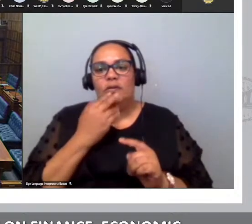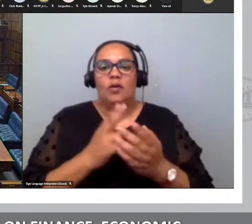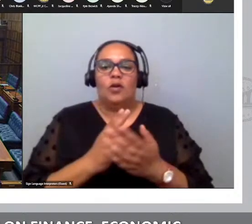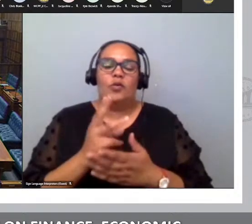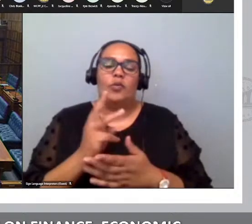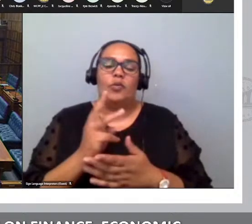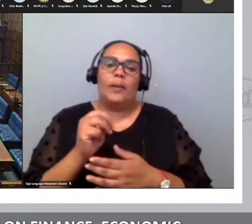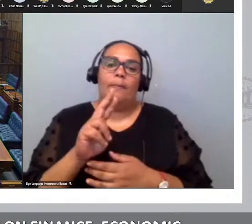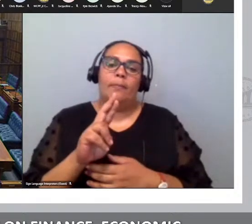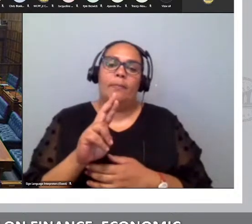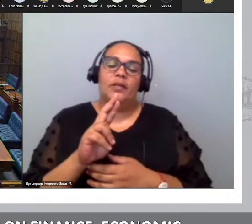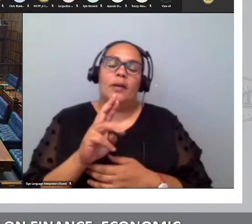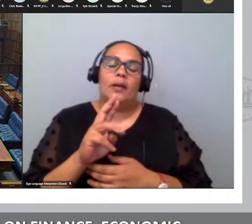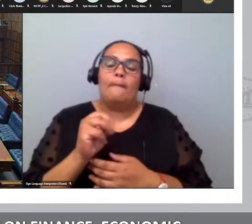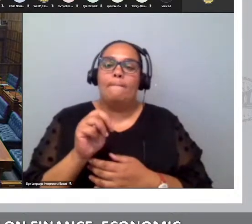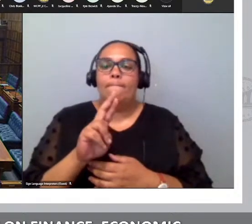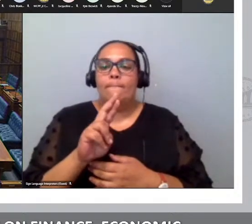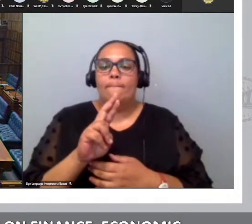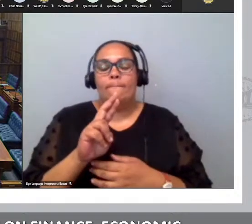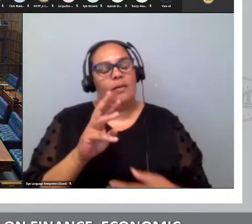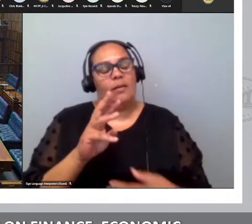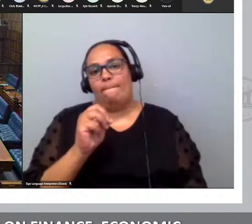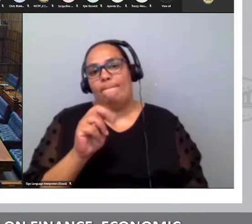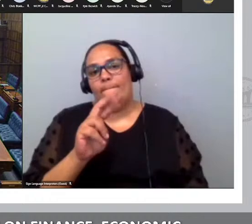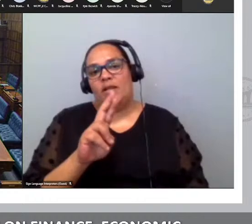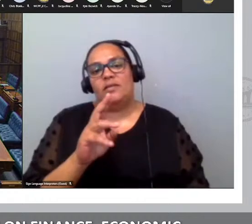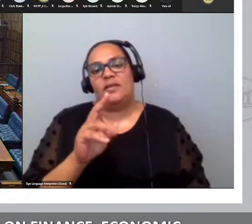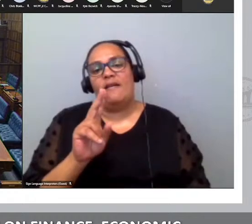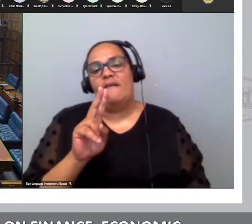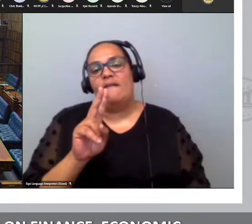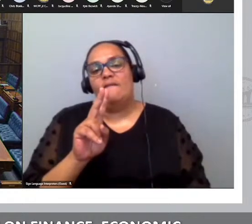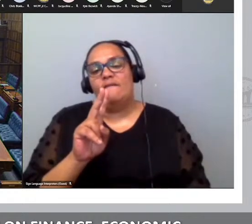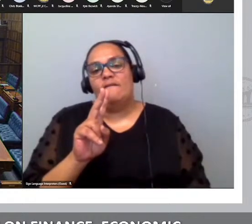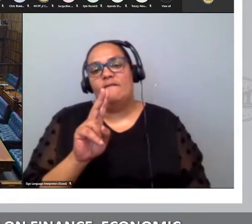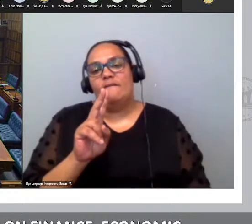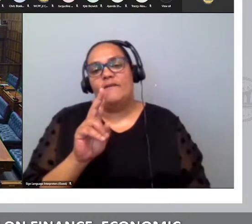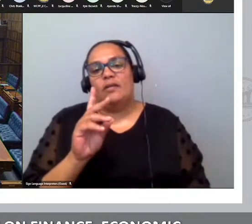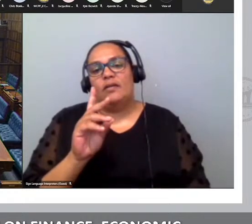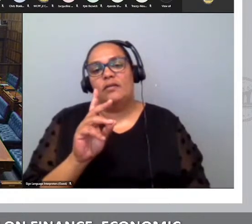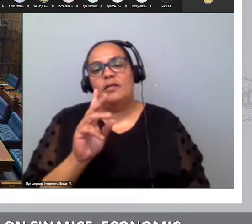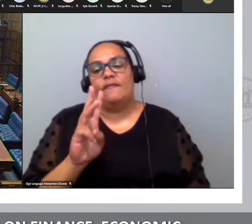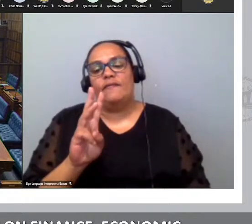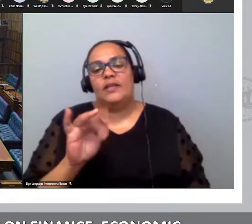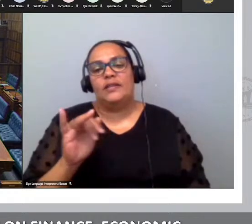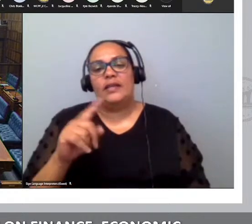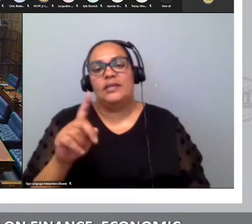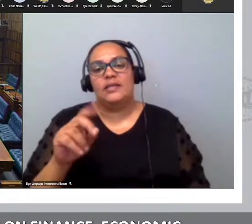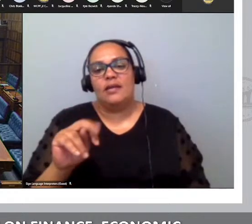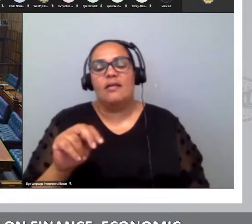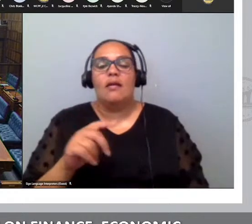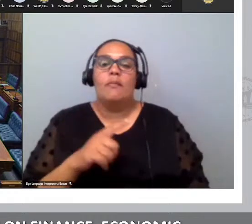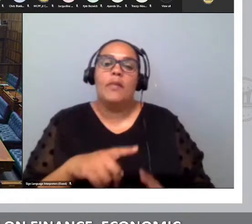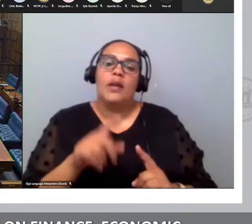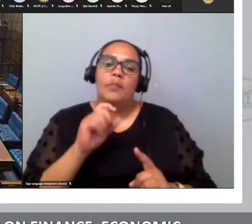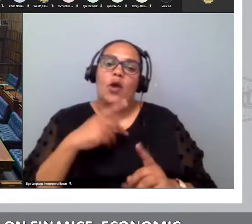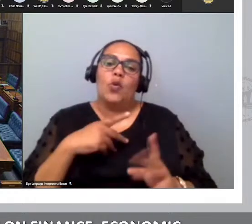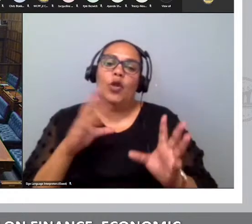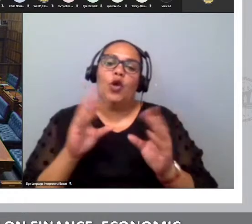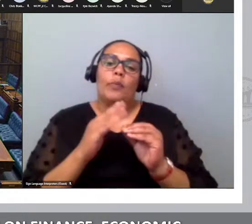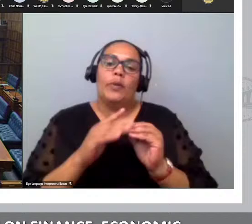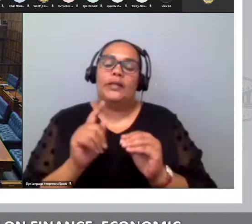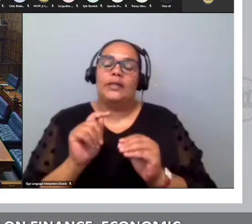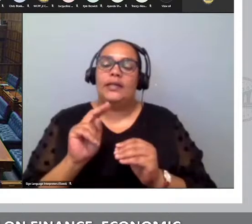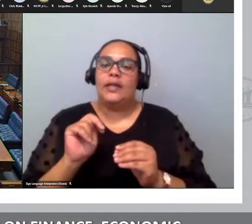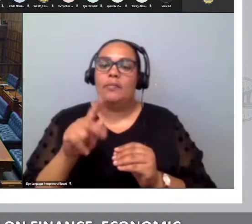Mr under vest in um so yes the intern International Benchmark that we have concluded as